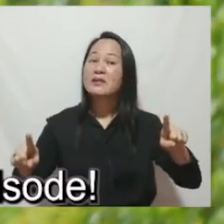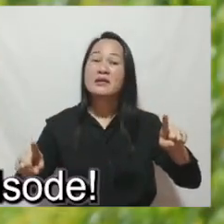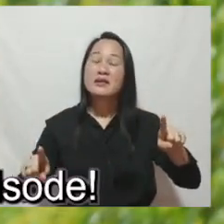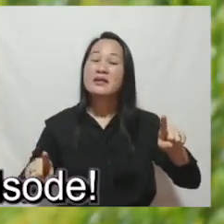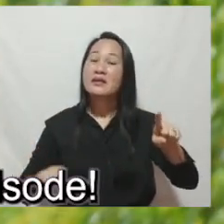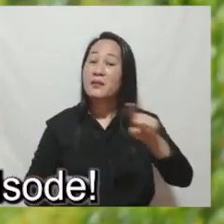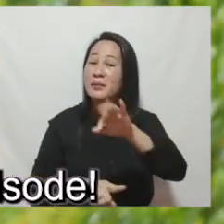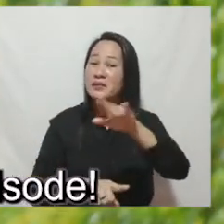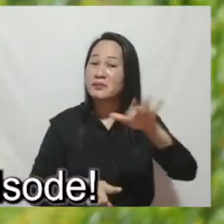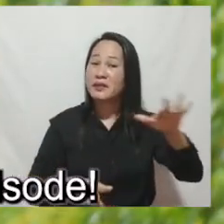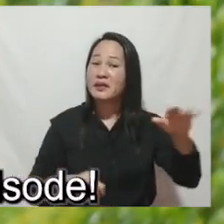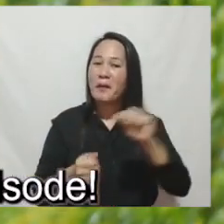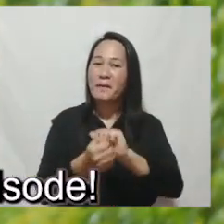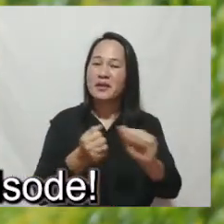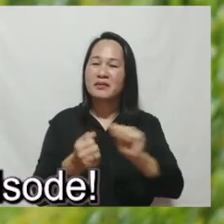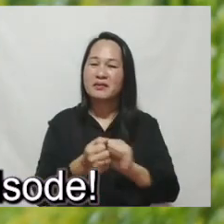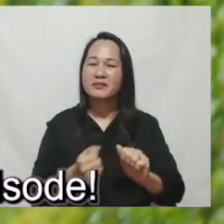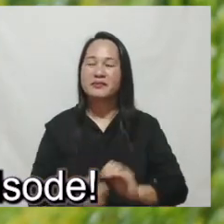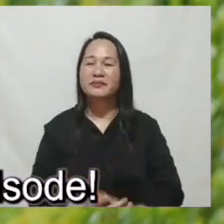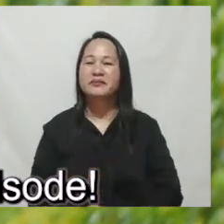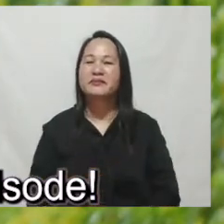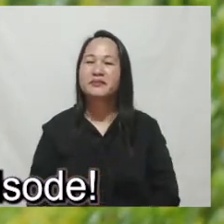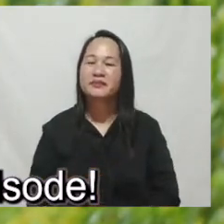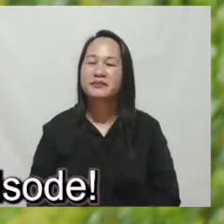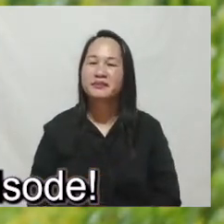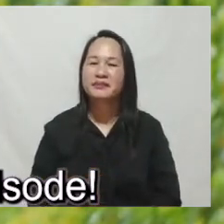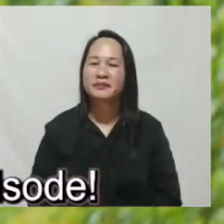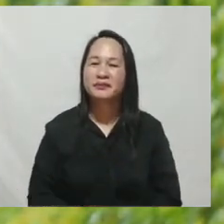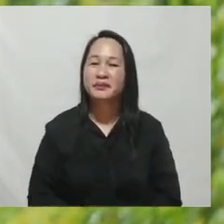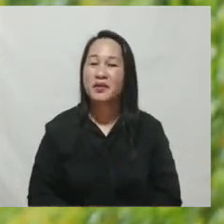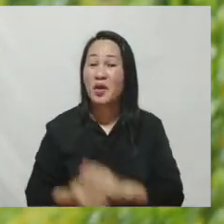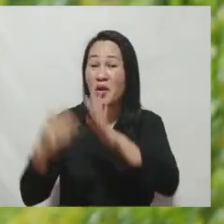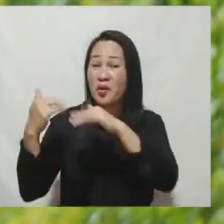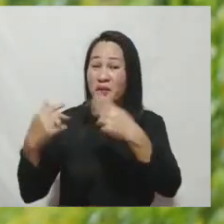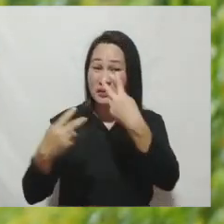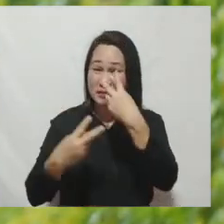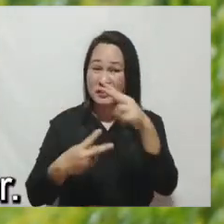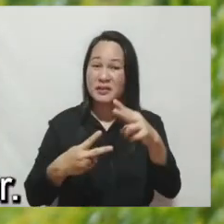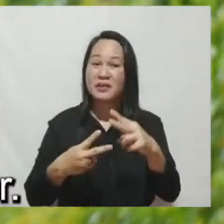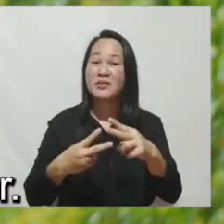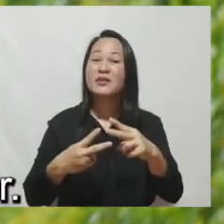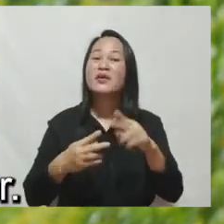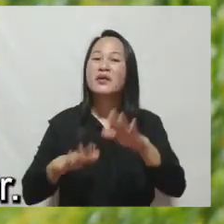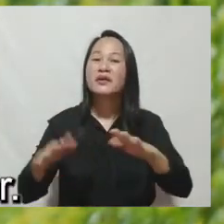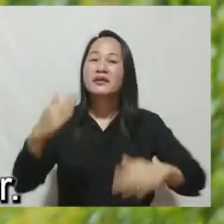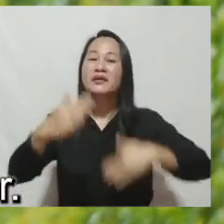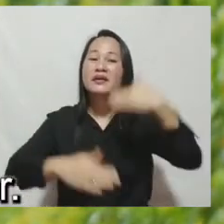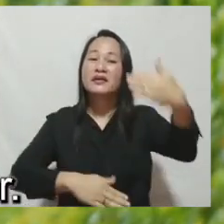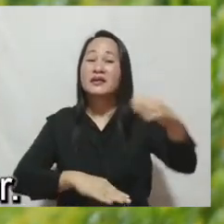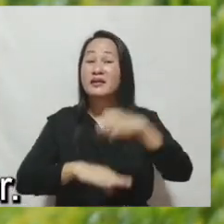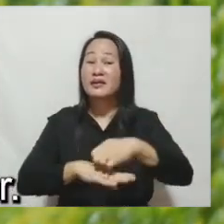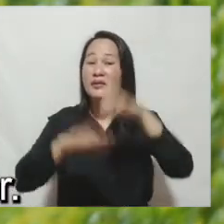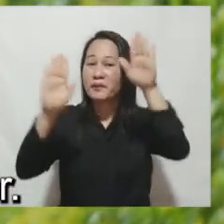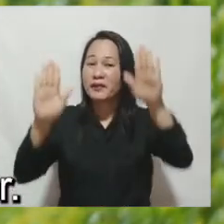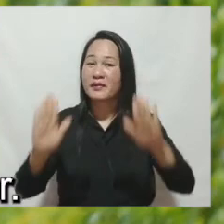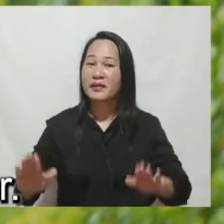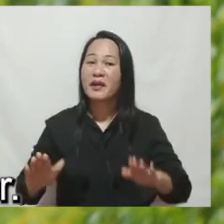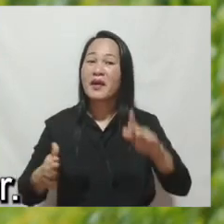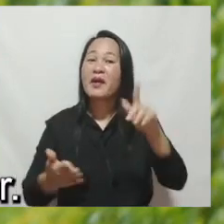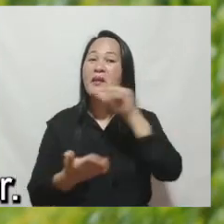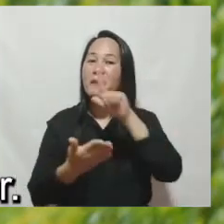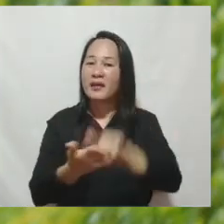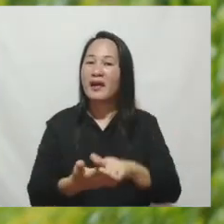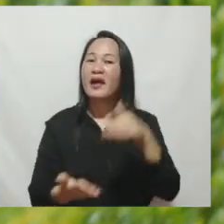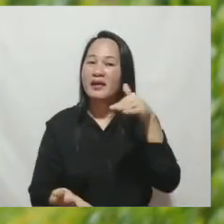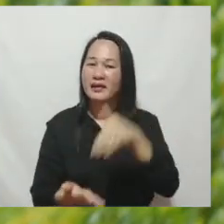I hope to see you kids in our next English-tastic episode. Once again, I am Teacher Dash, your English-tastic